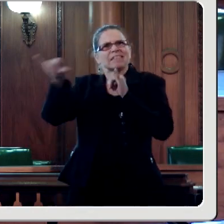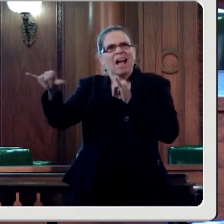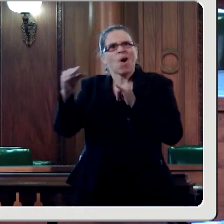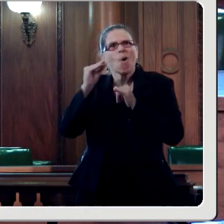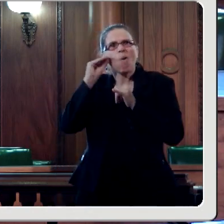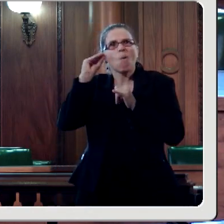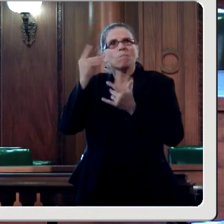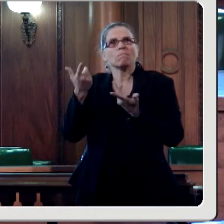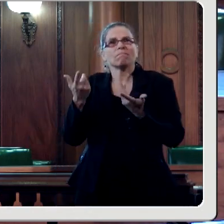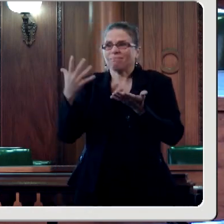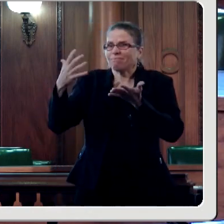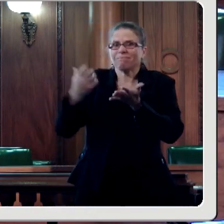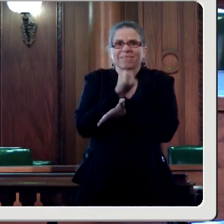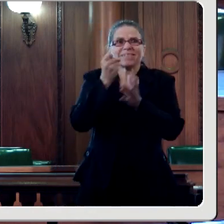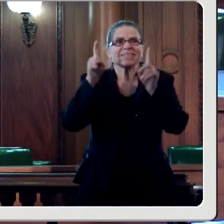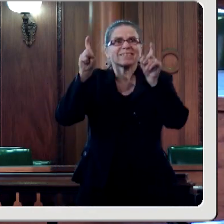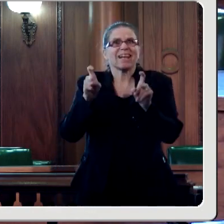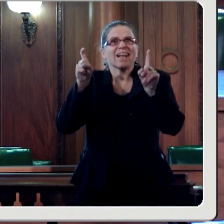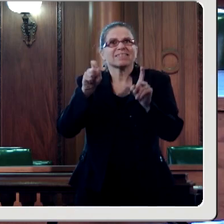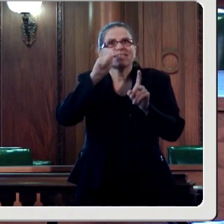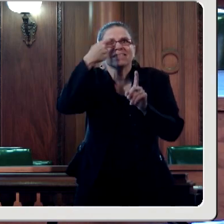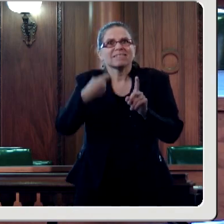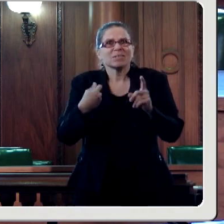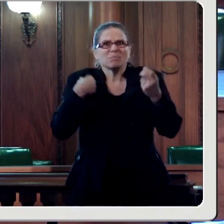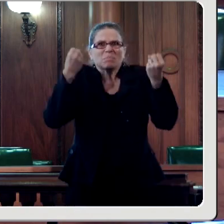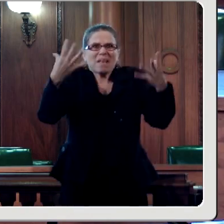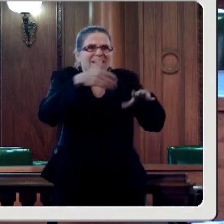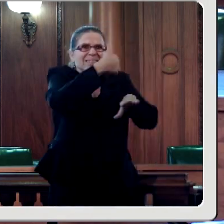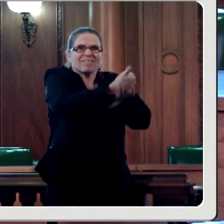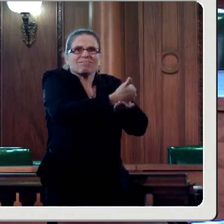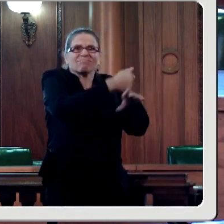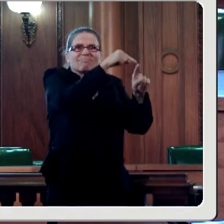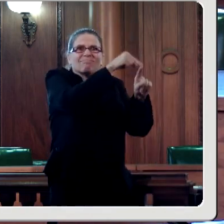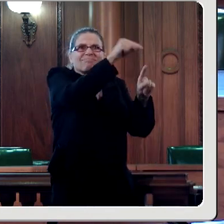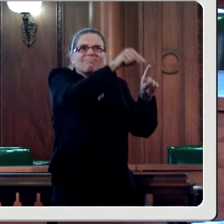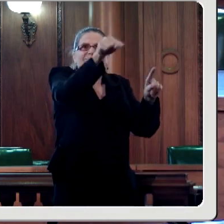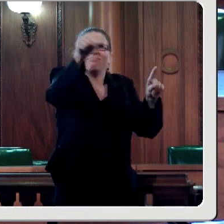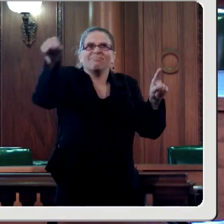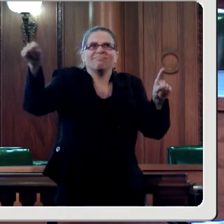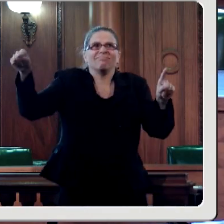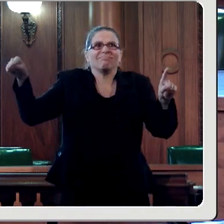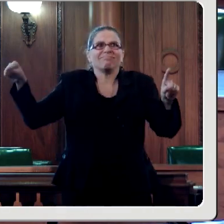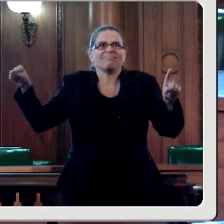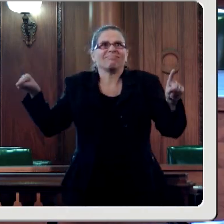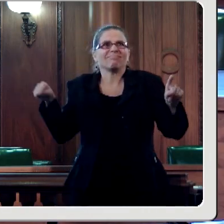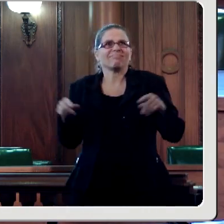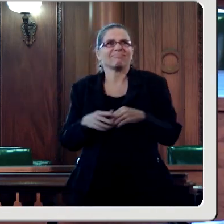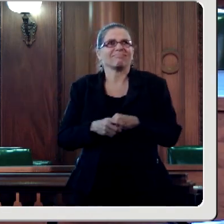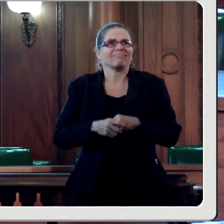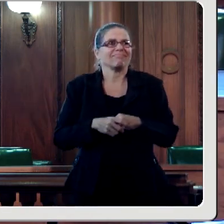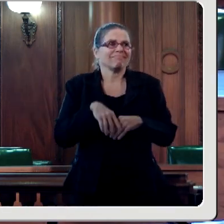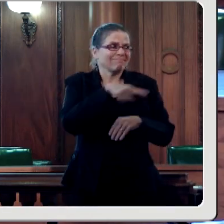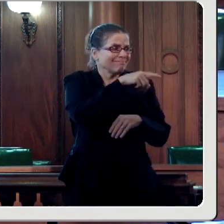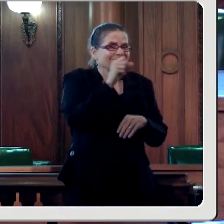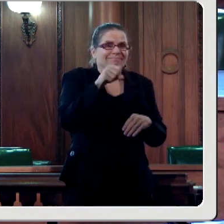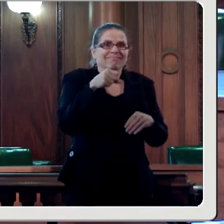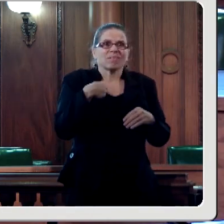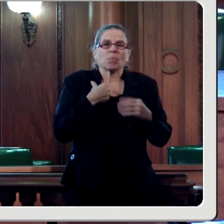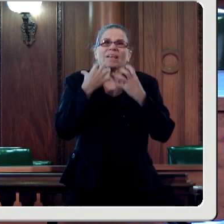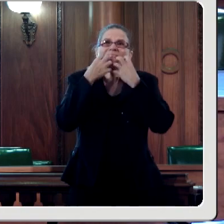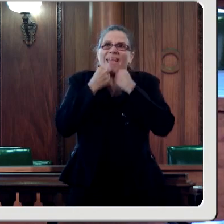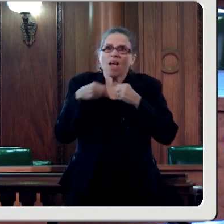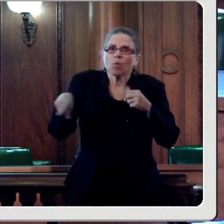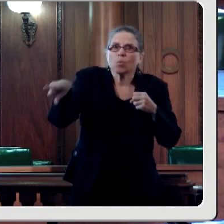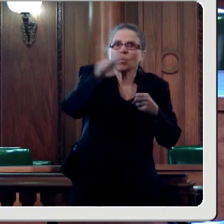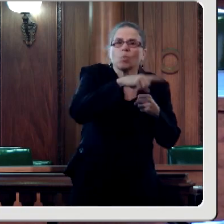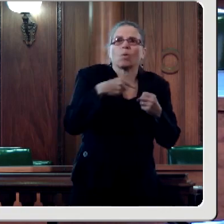can be tested. As Helen says, we care about you. We want you to be okay. We're just